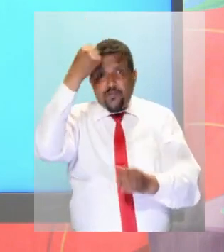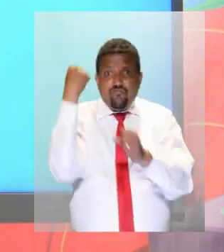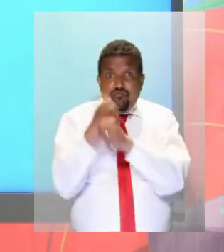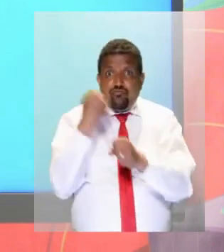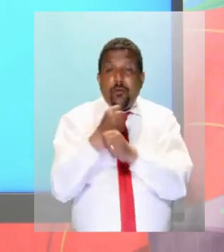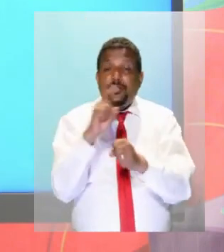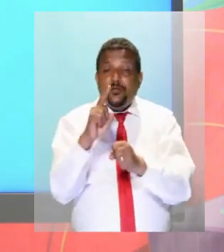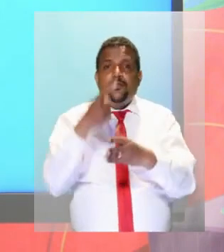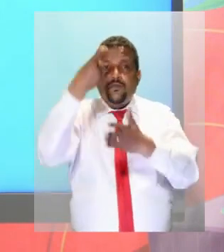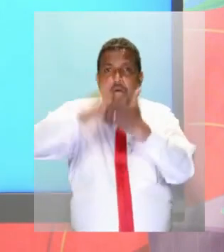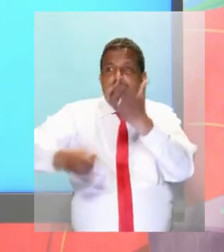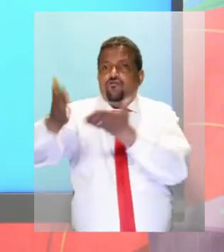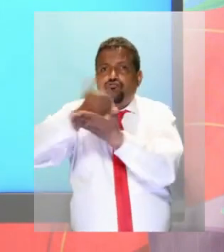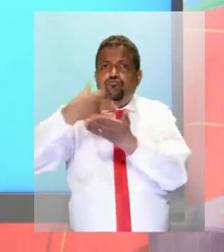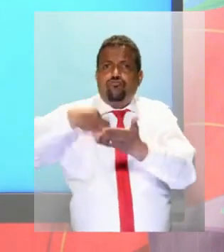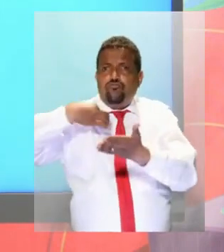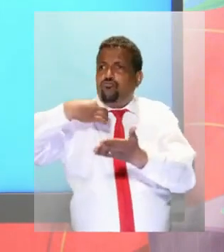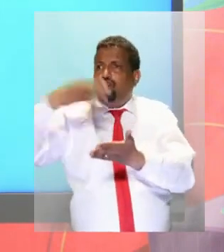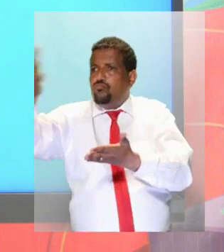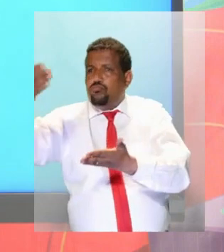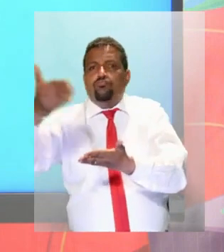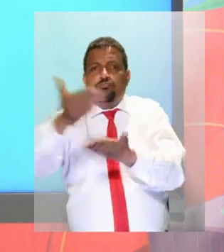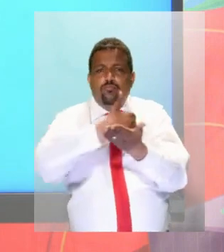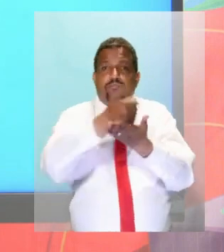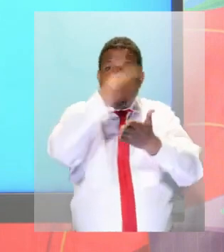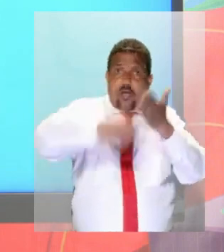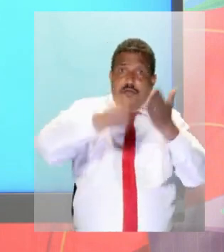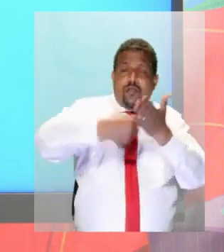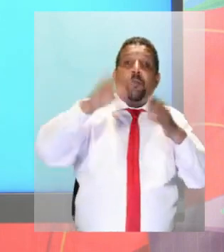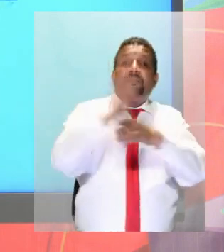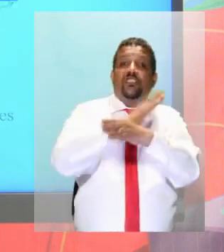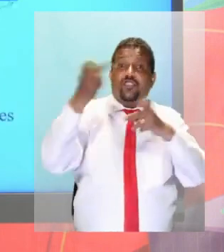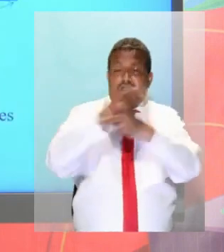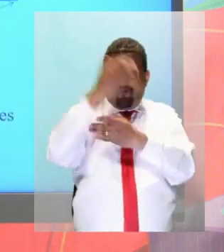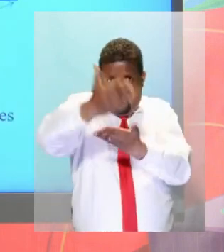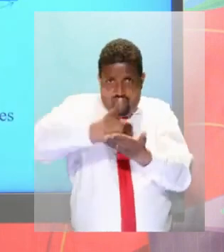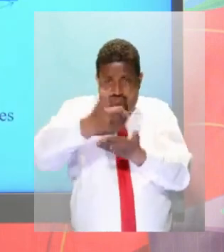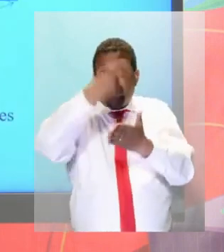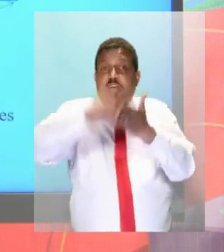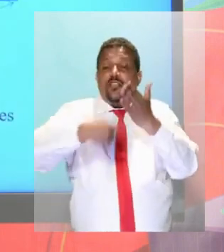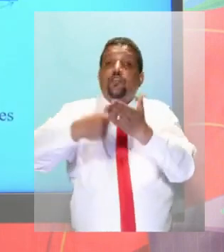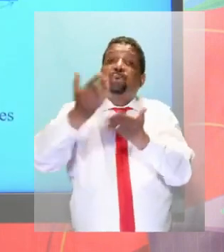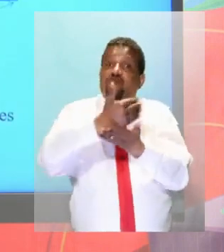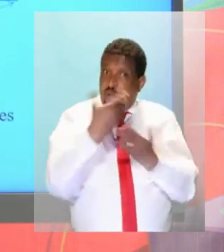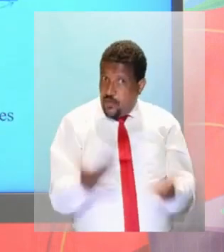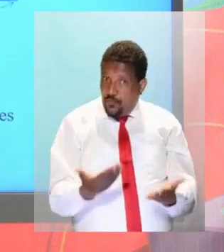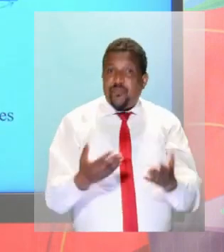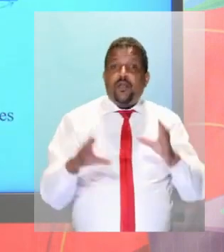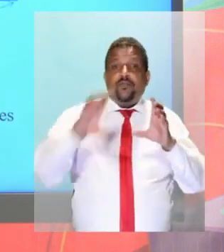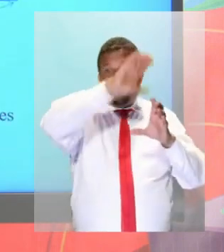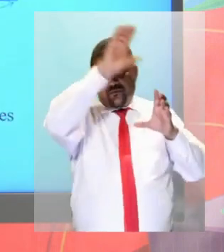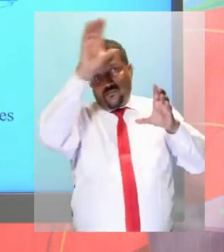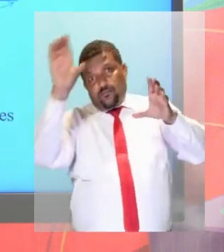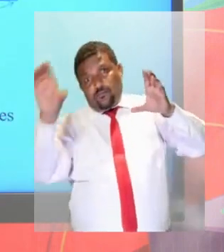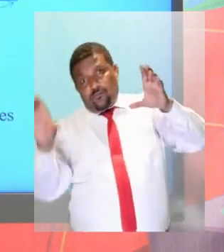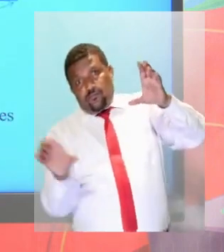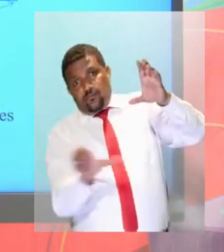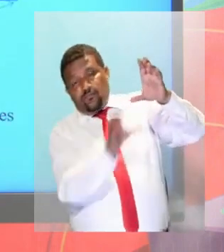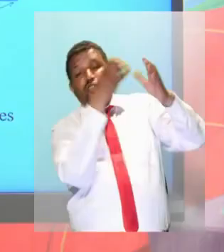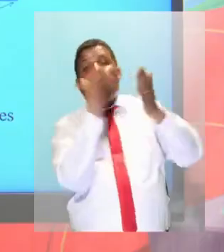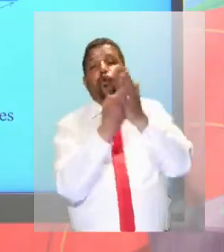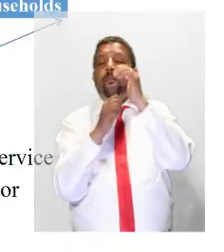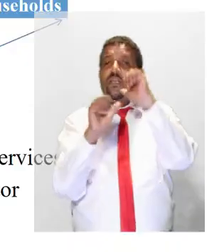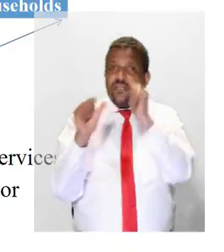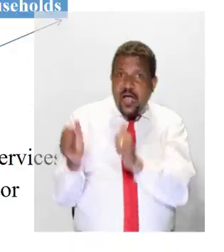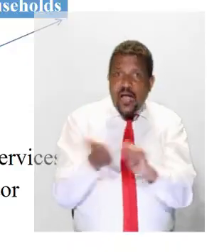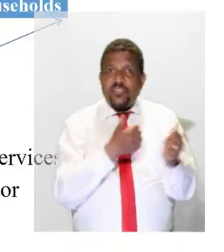from individuals, households, and businesses. Now let's see the circular flow of economic activities. We are